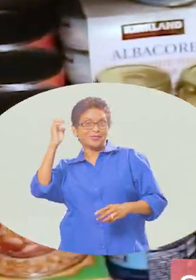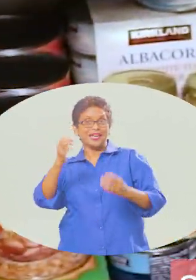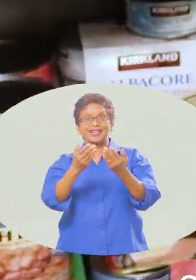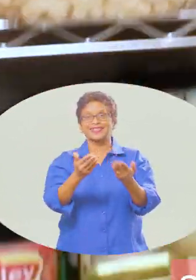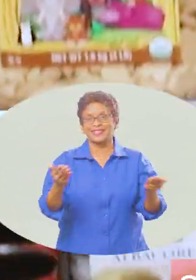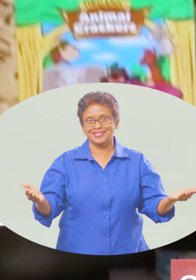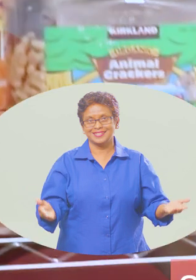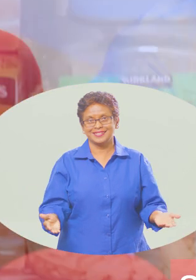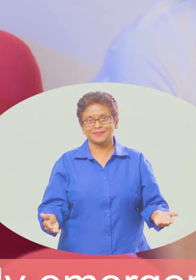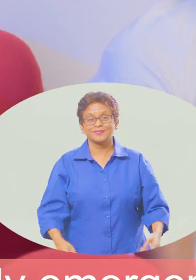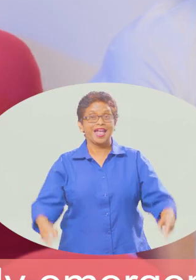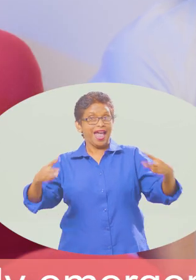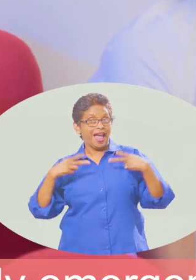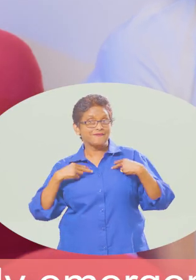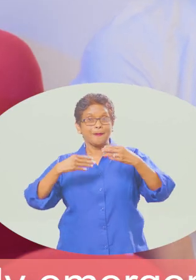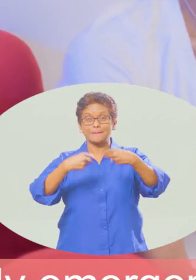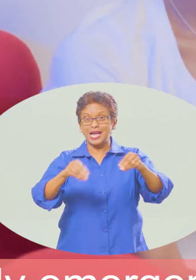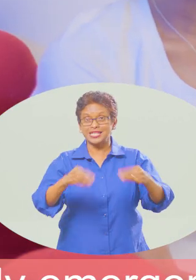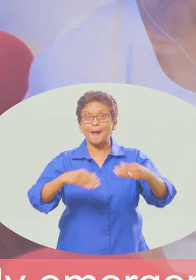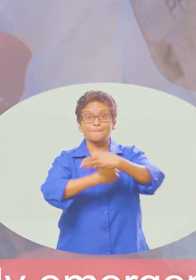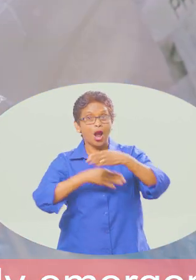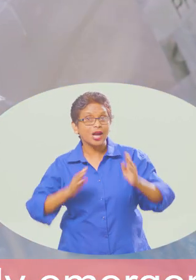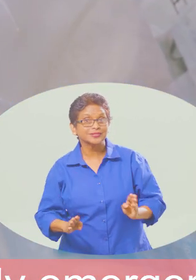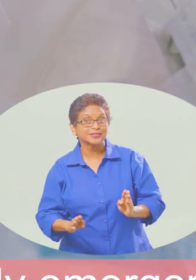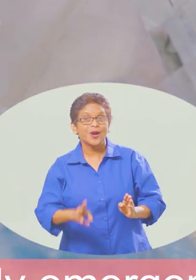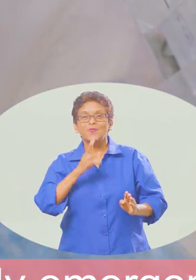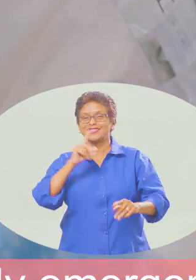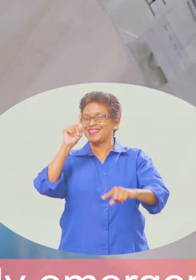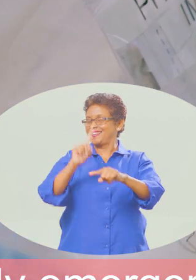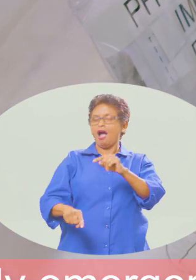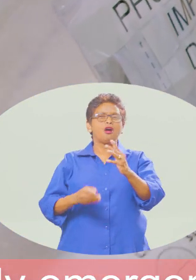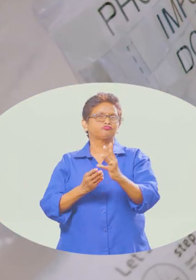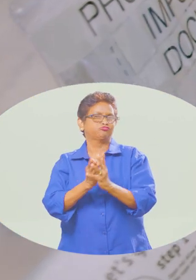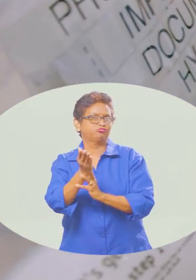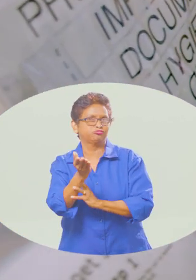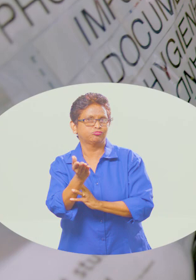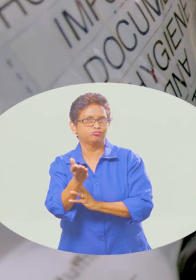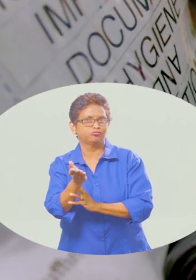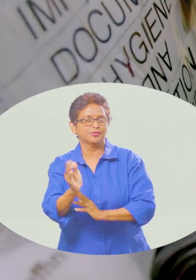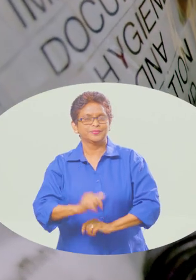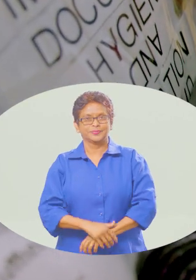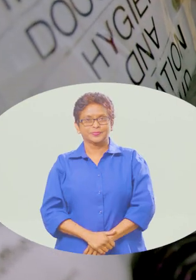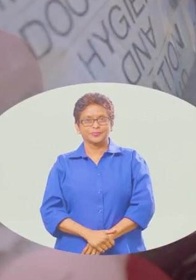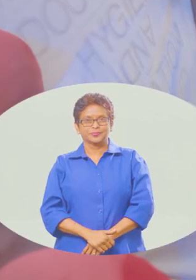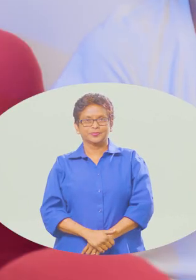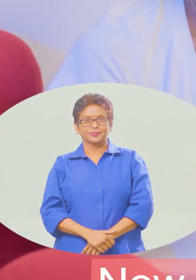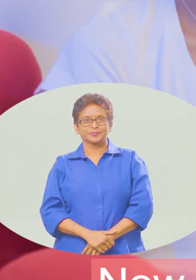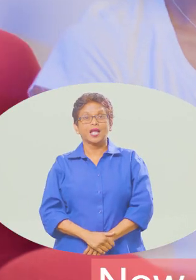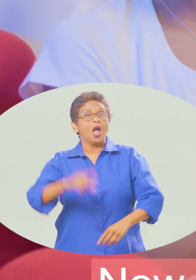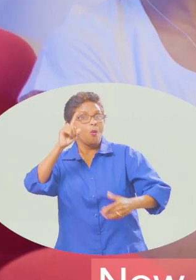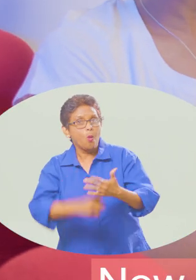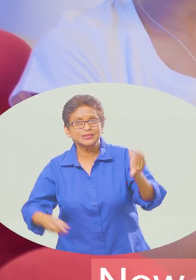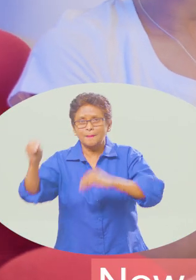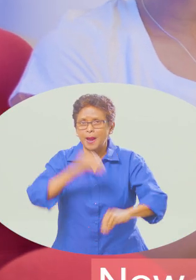based on your needs. My emergency kit is a plastic, water-resistant container, and it works perfectly for me.